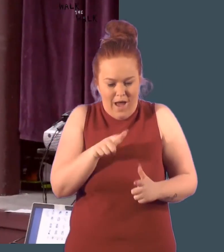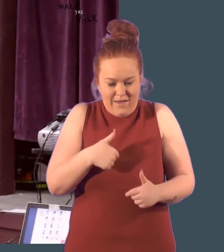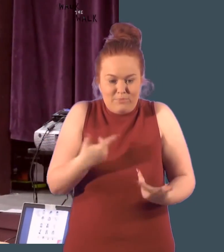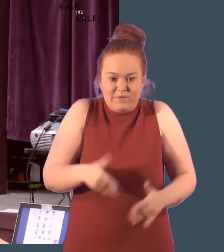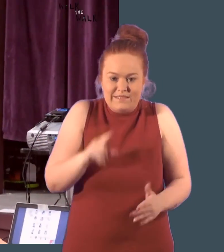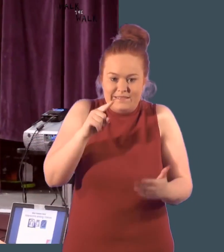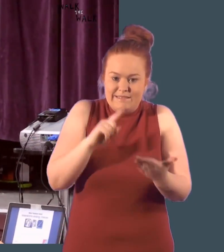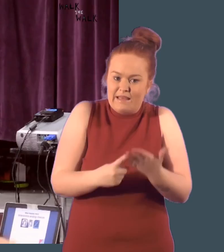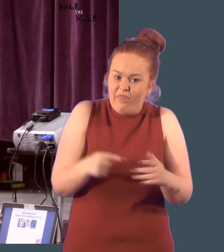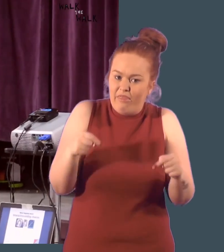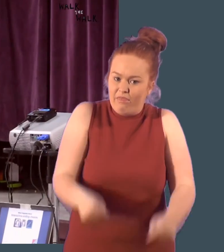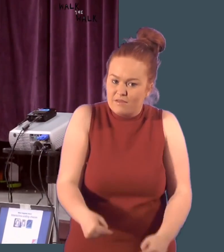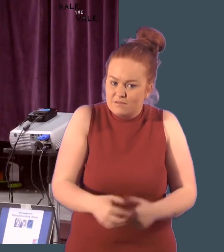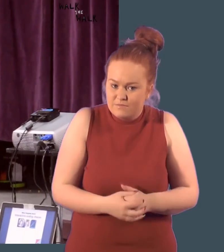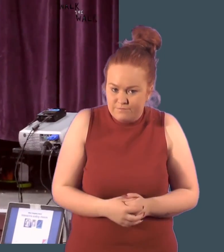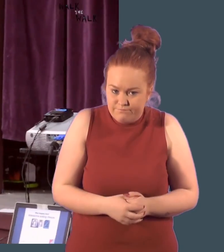we've decided to do that.